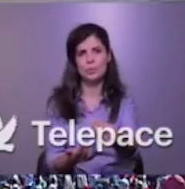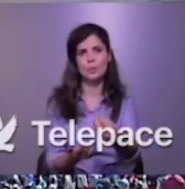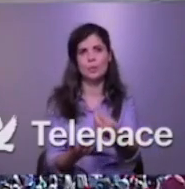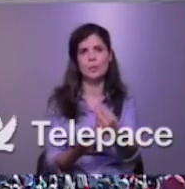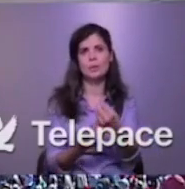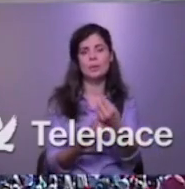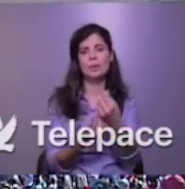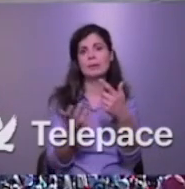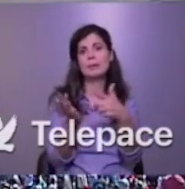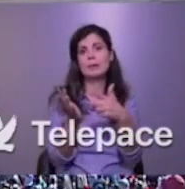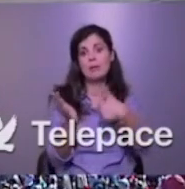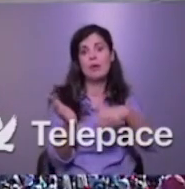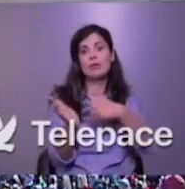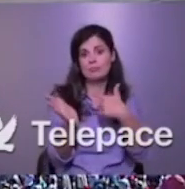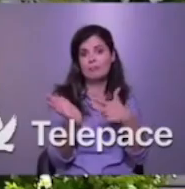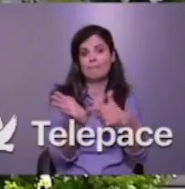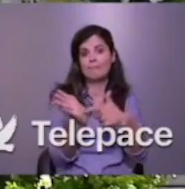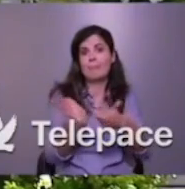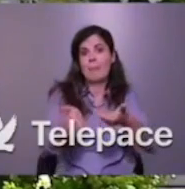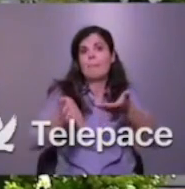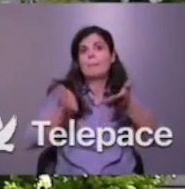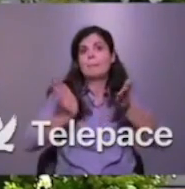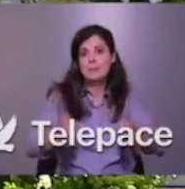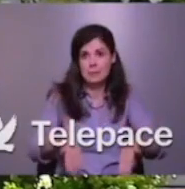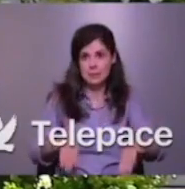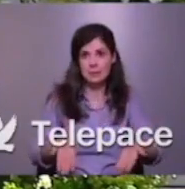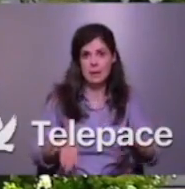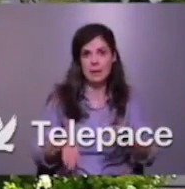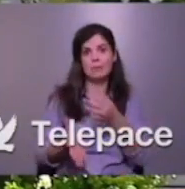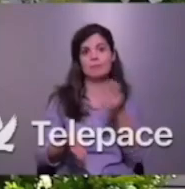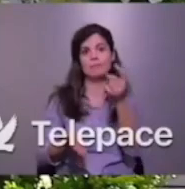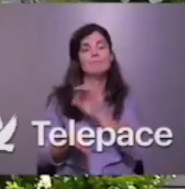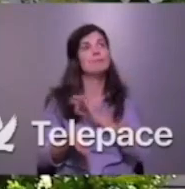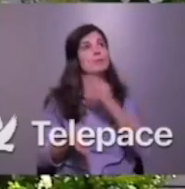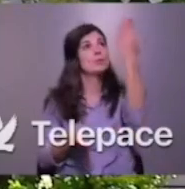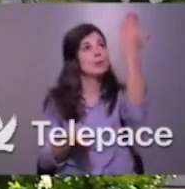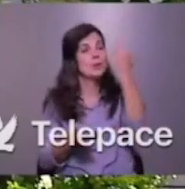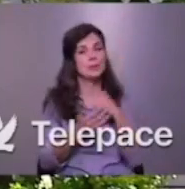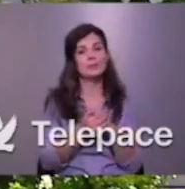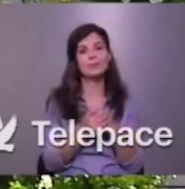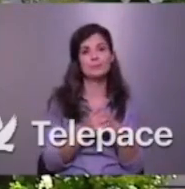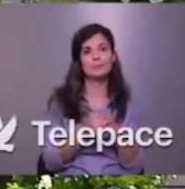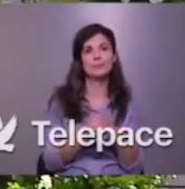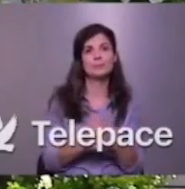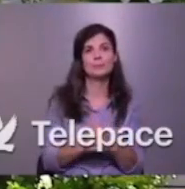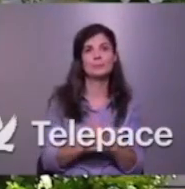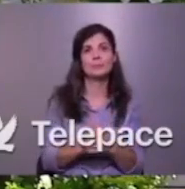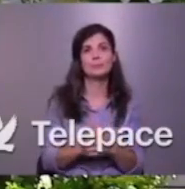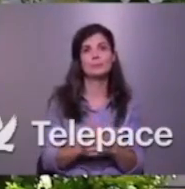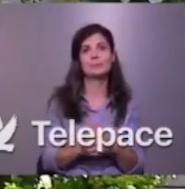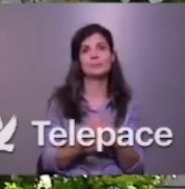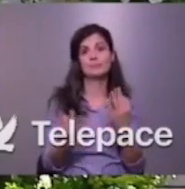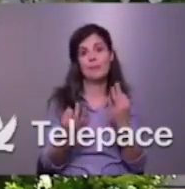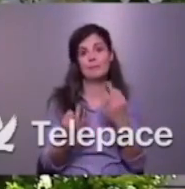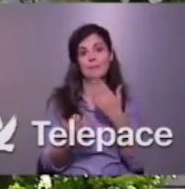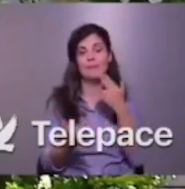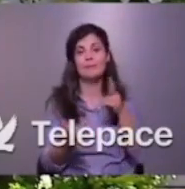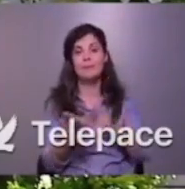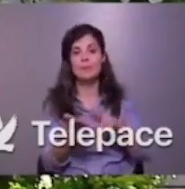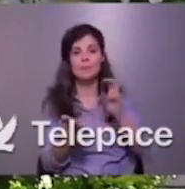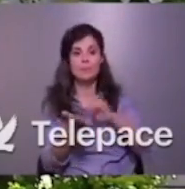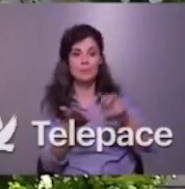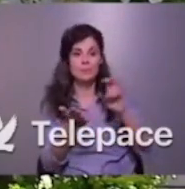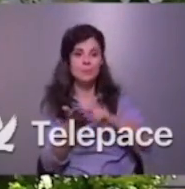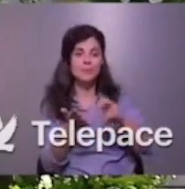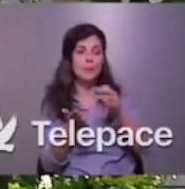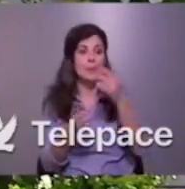big need as for the peace of the Lord. May we be really pilgrims of